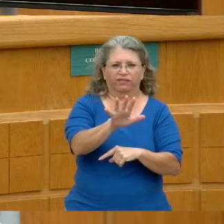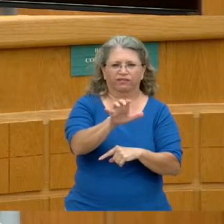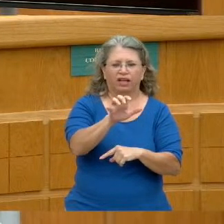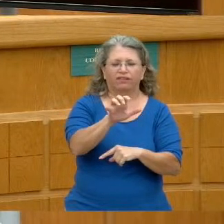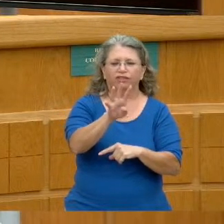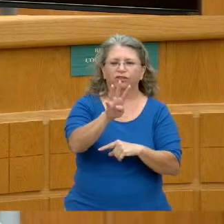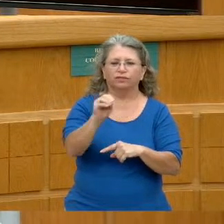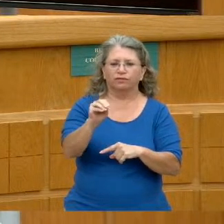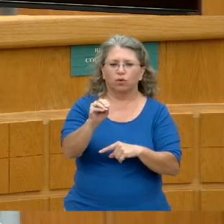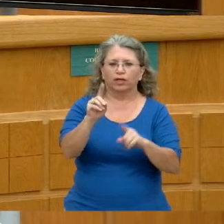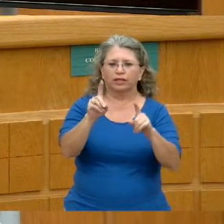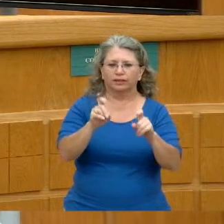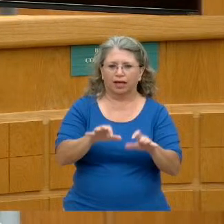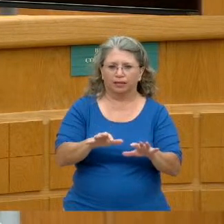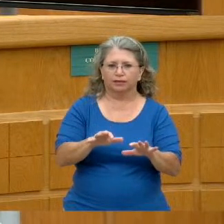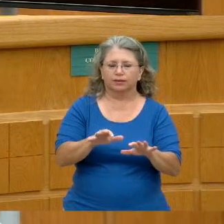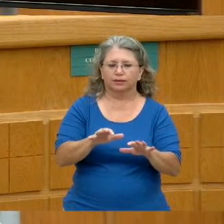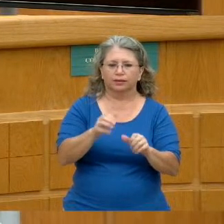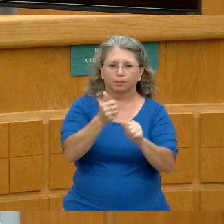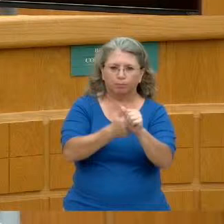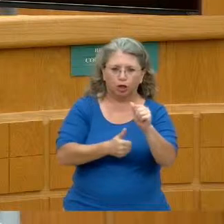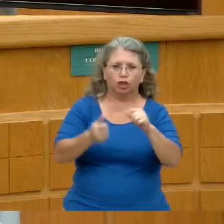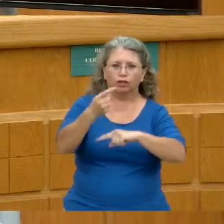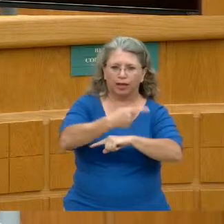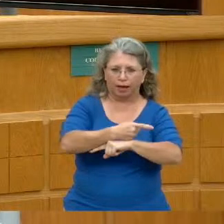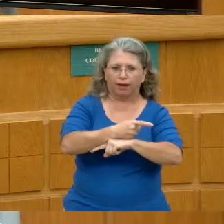540 tests that are being performed